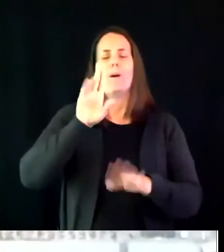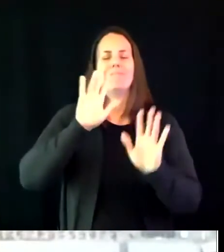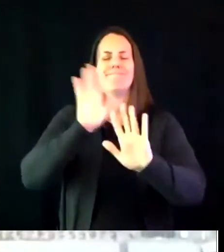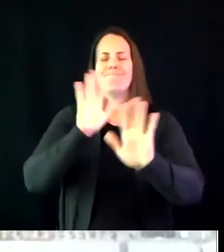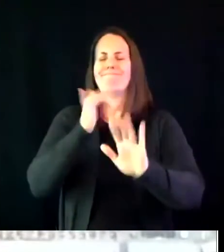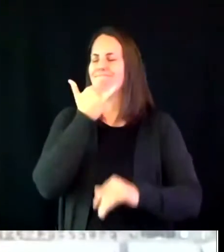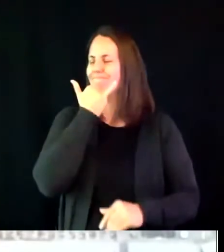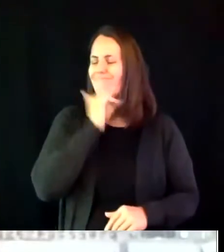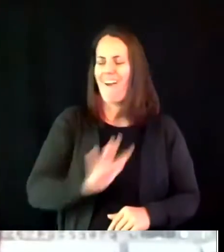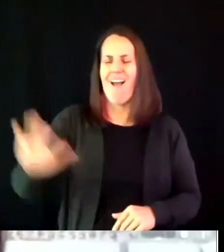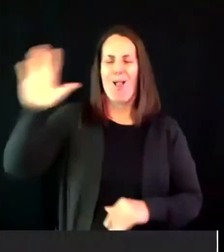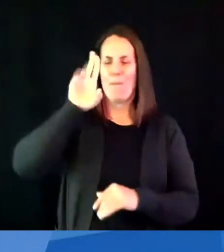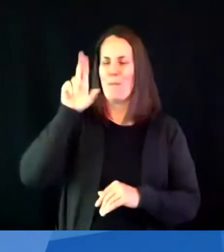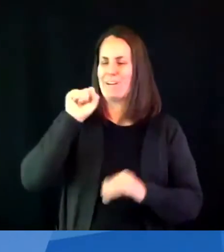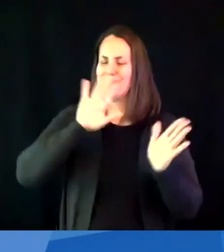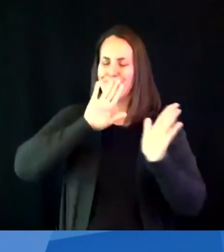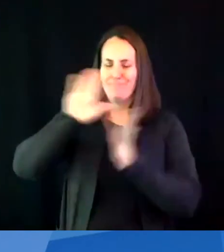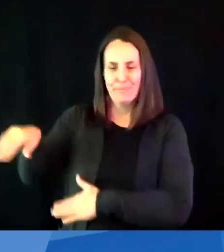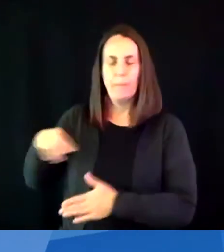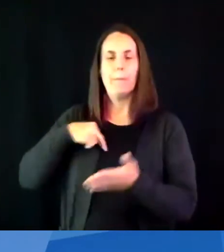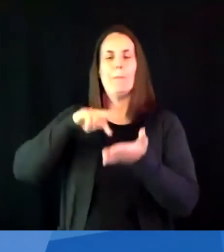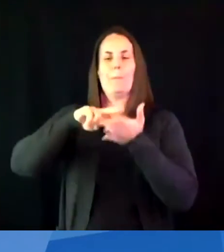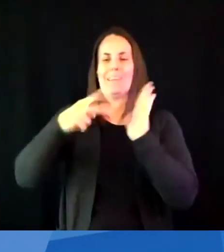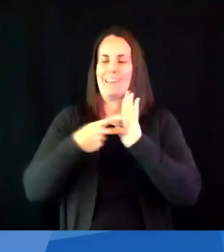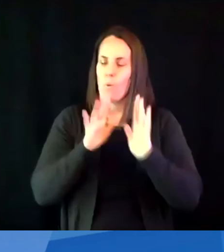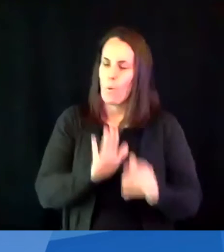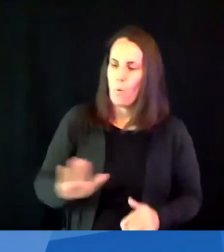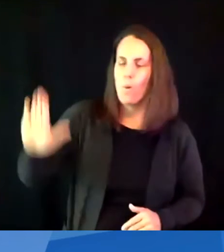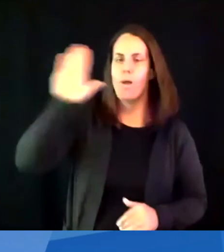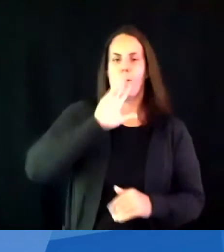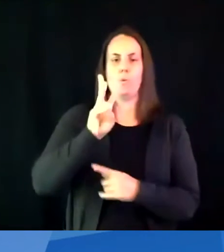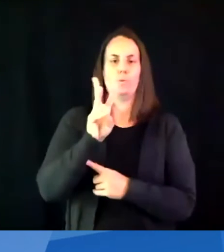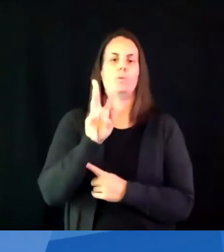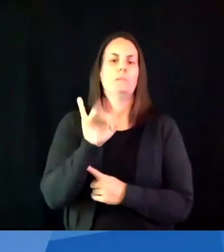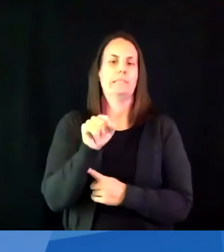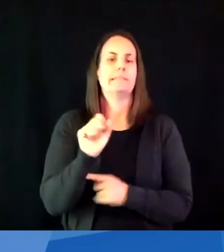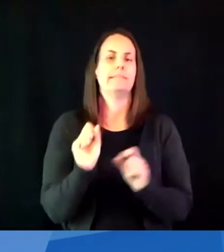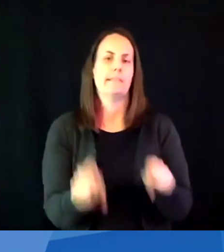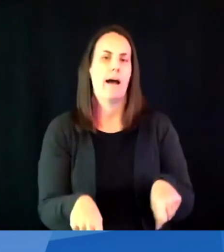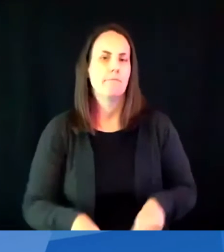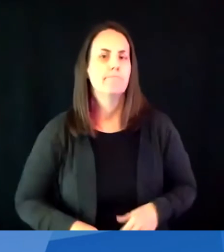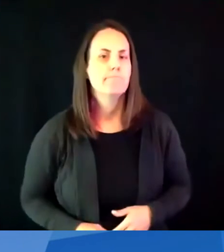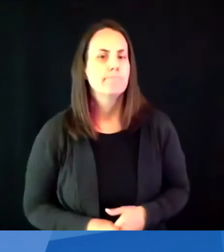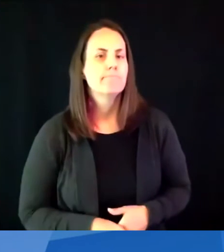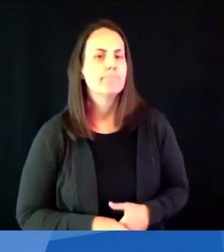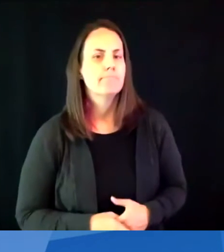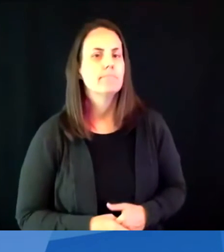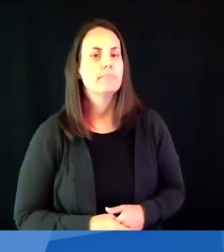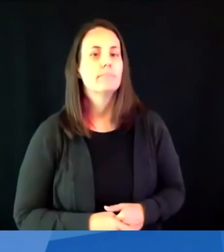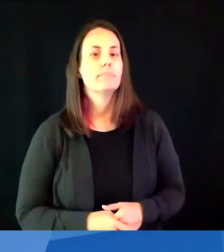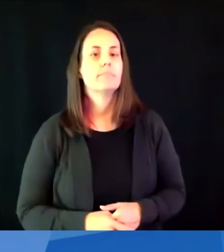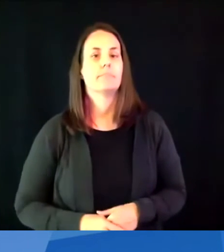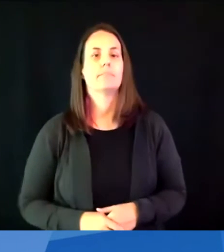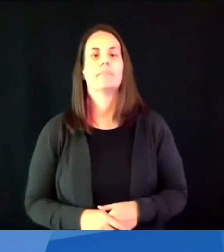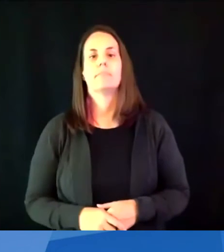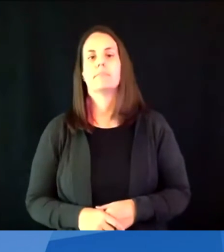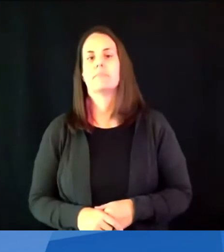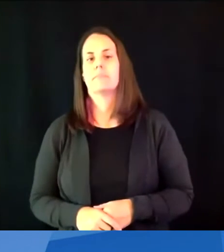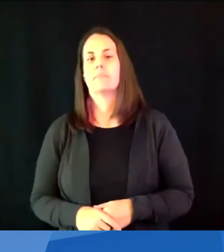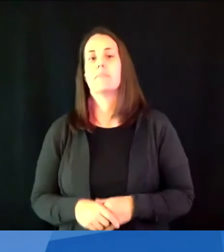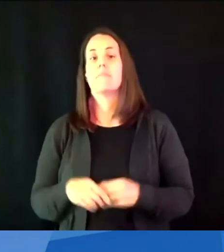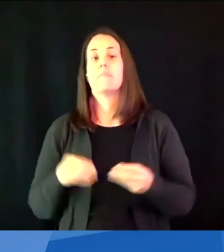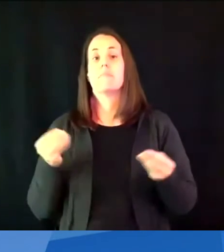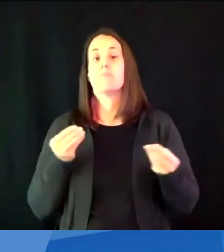Wisconsin. All right, thank you so much for that. And now Will Keneally, PBS Wisconsin. Will, are you on the call?